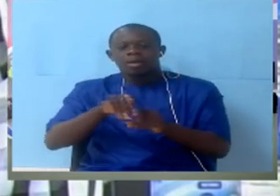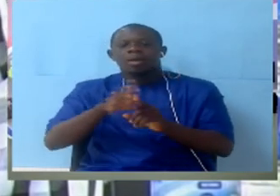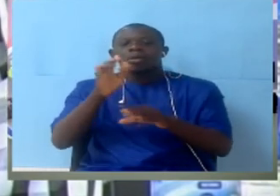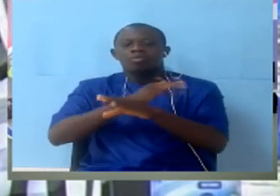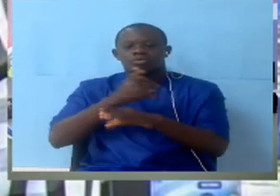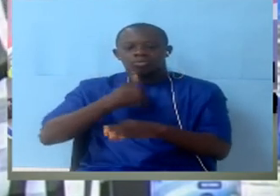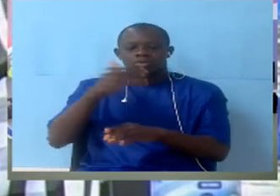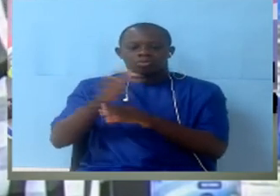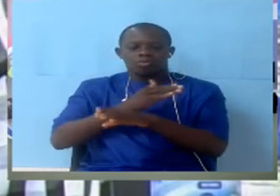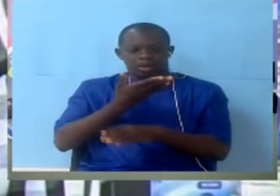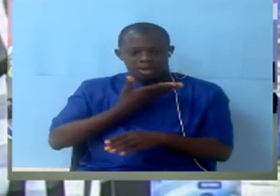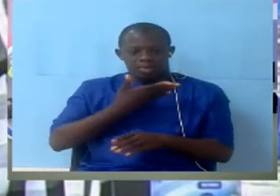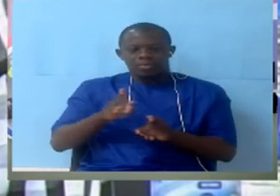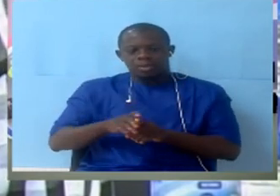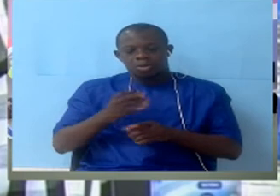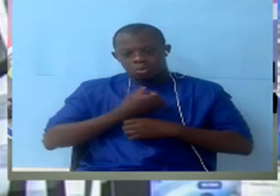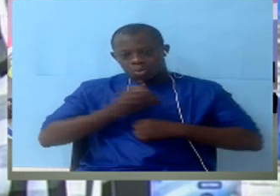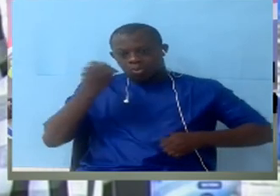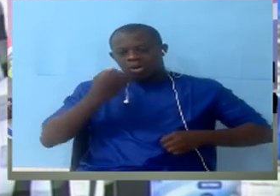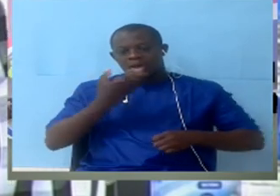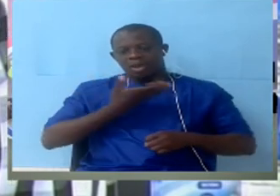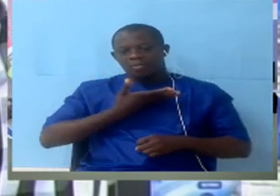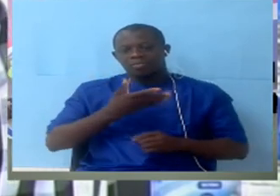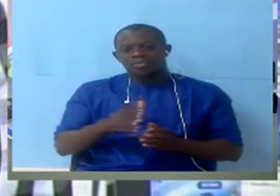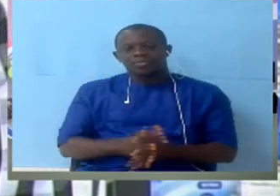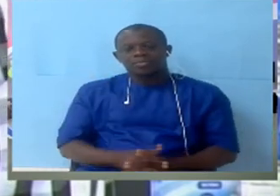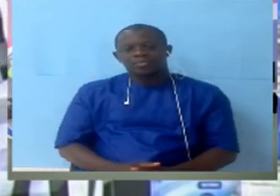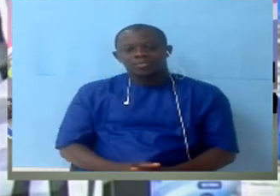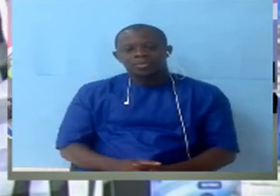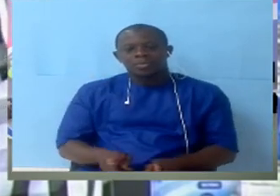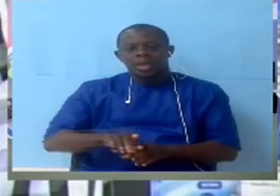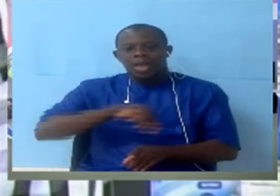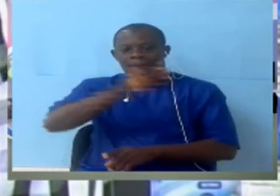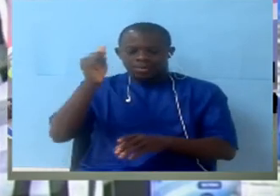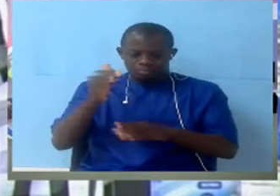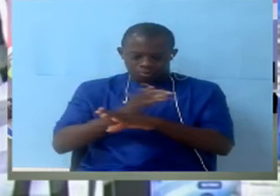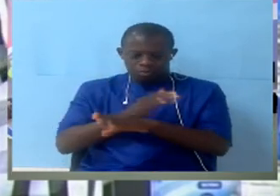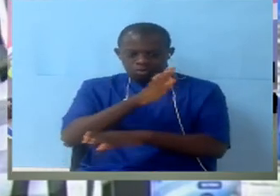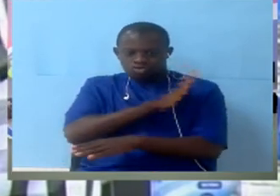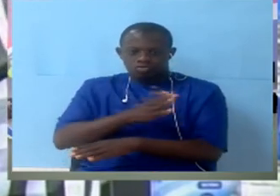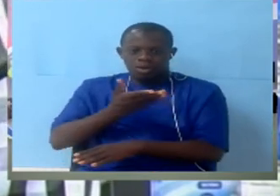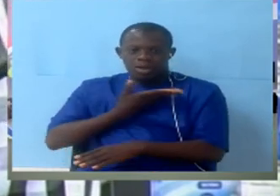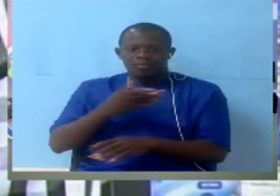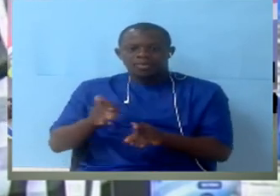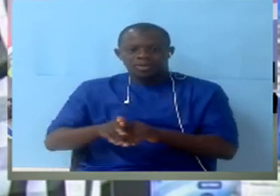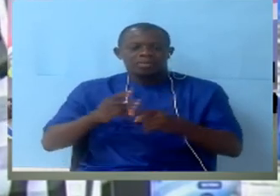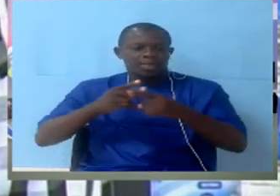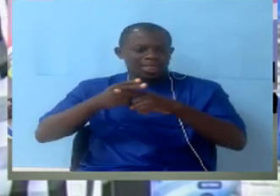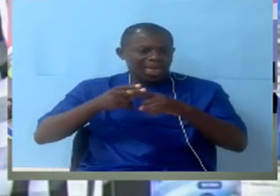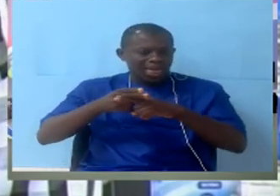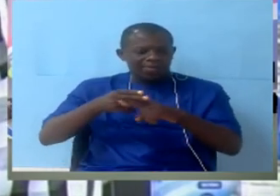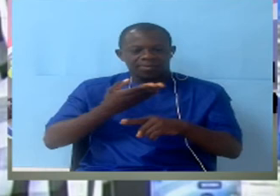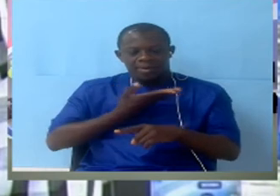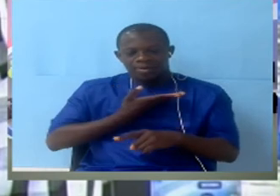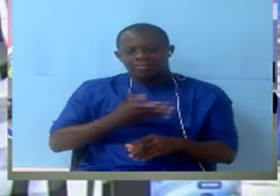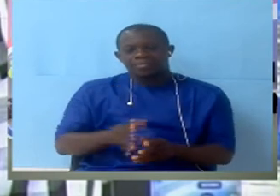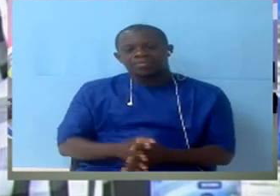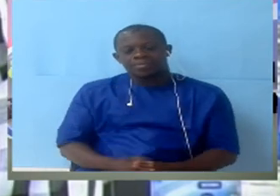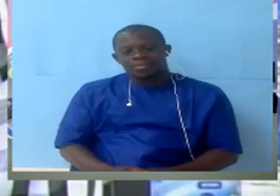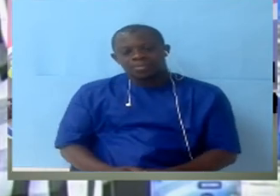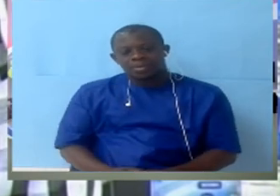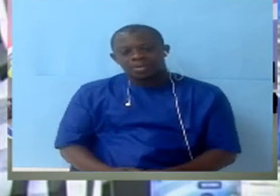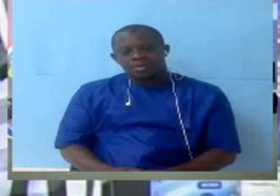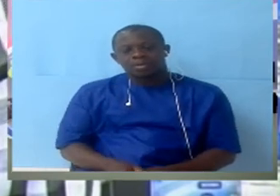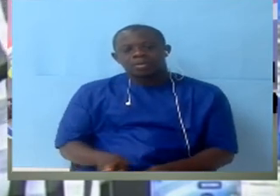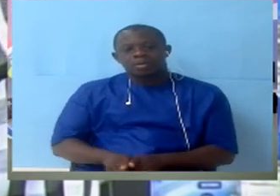Because I was also having a rifle. So and the and I also had a knife. So on Yamen, how did you turn to